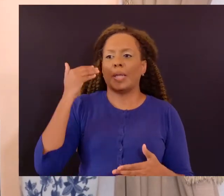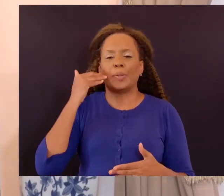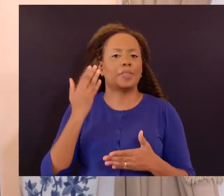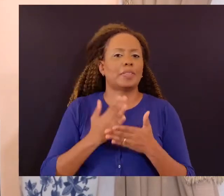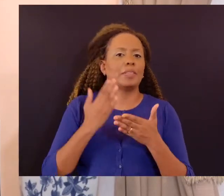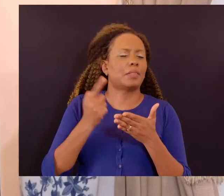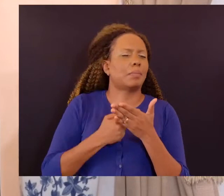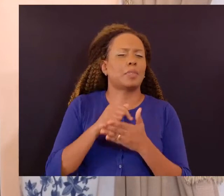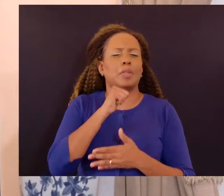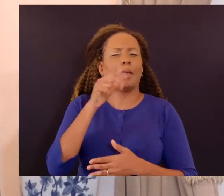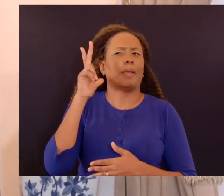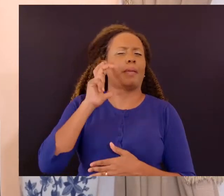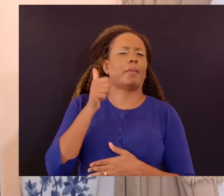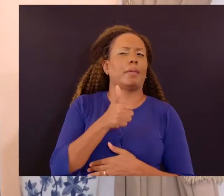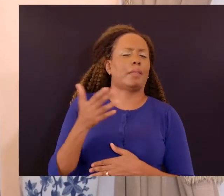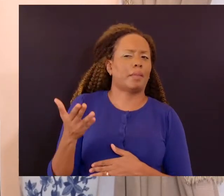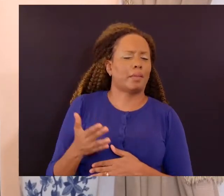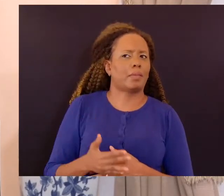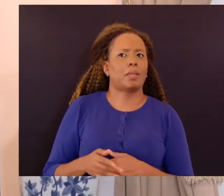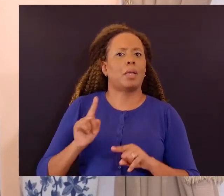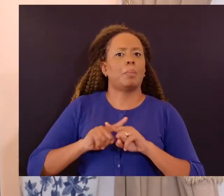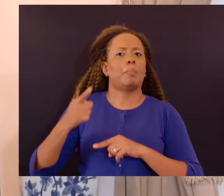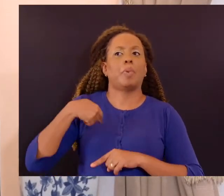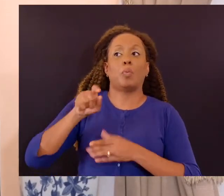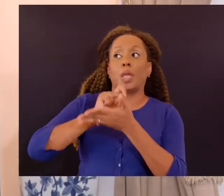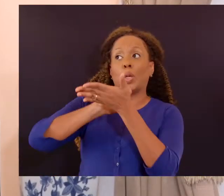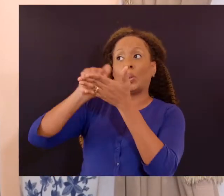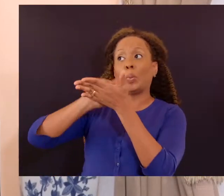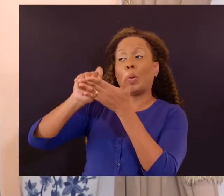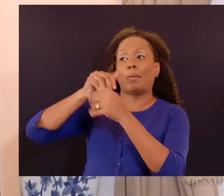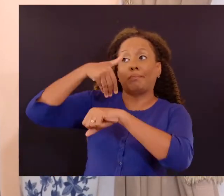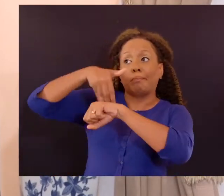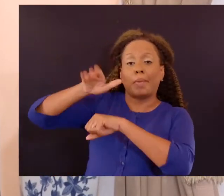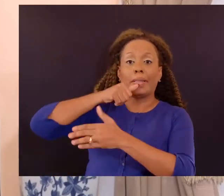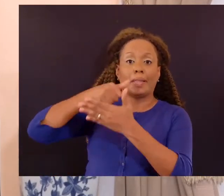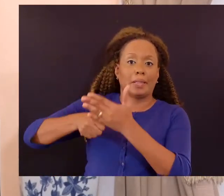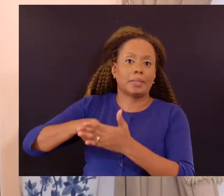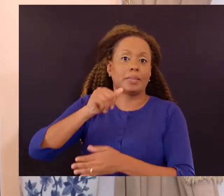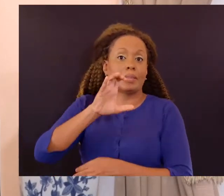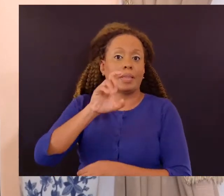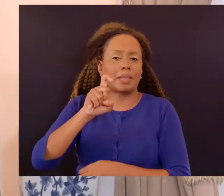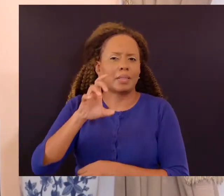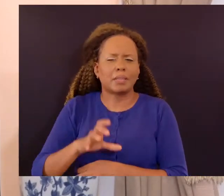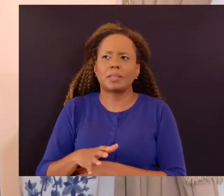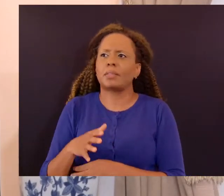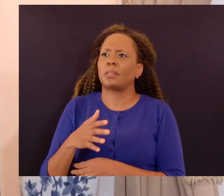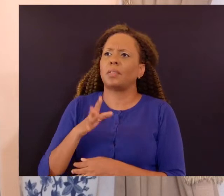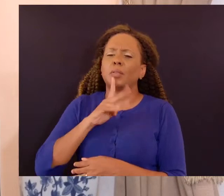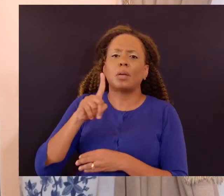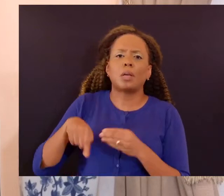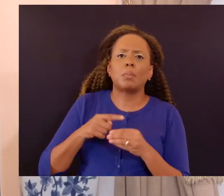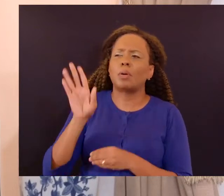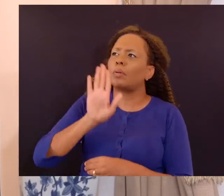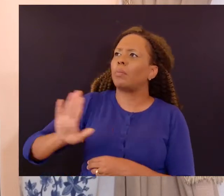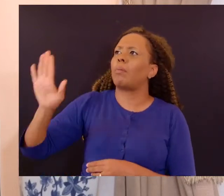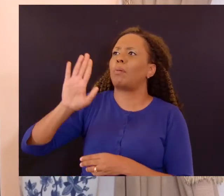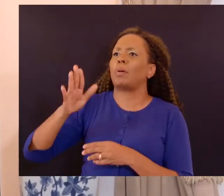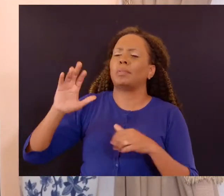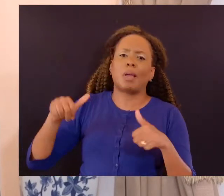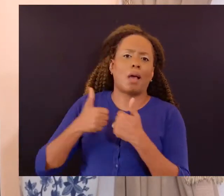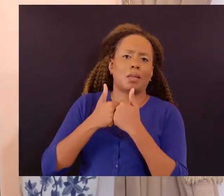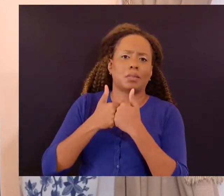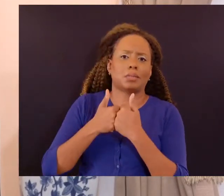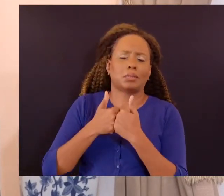that we have written to CXC. We've expressed our concerns regarding the challenges that you have faced in relation to the